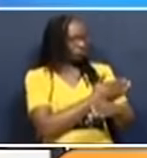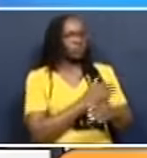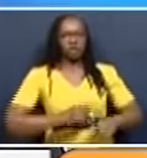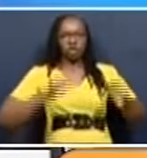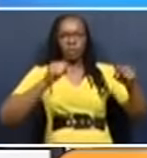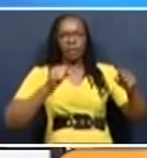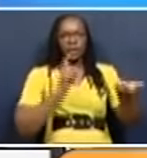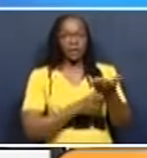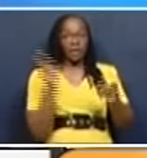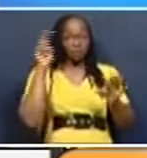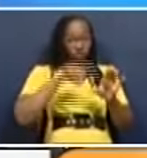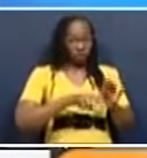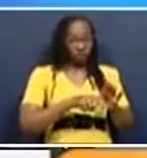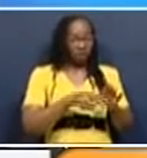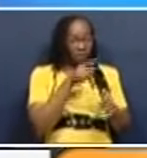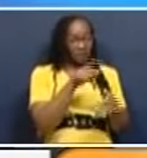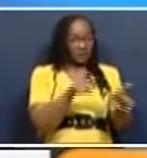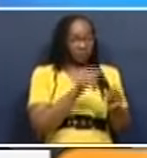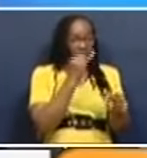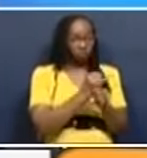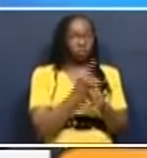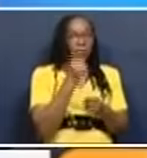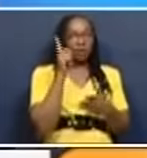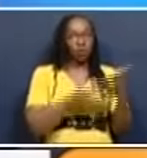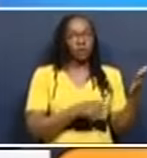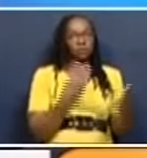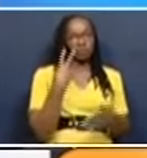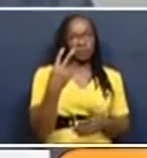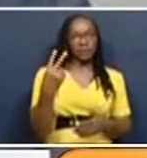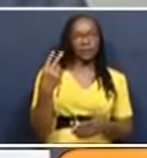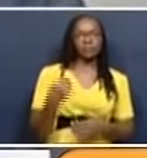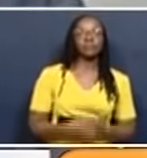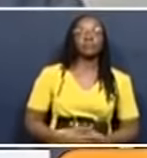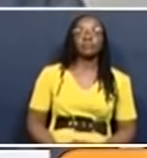coming to do this job. Let's have a look. Thank you.